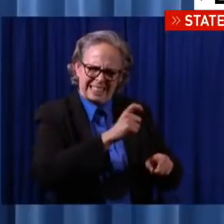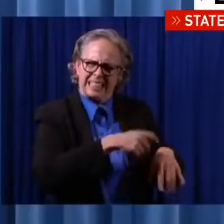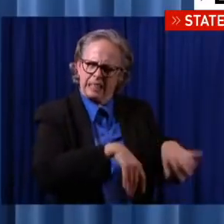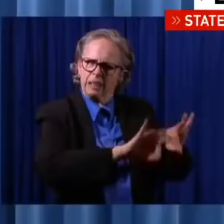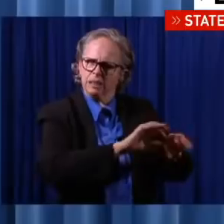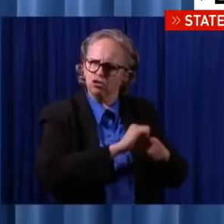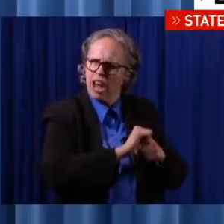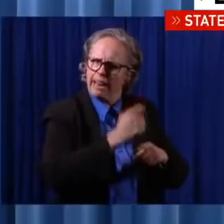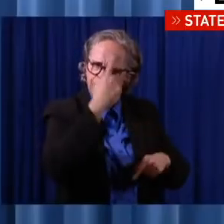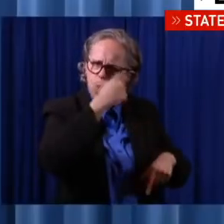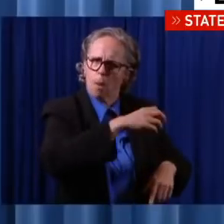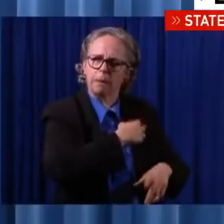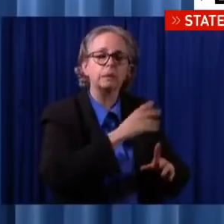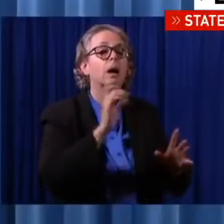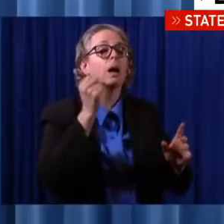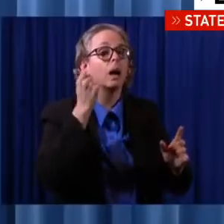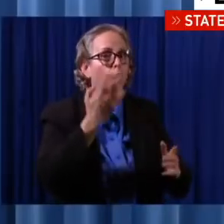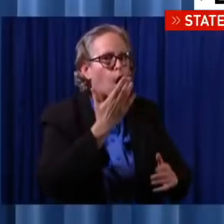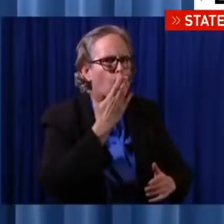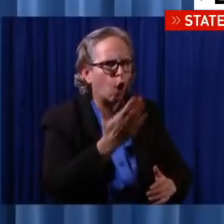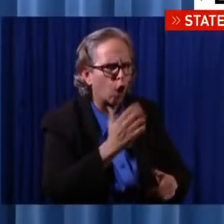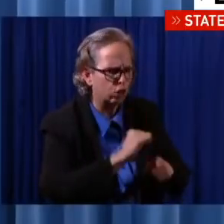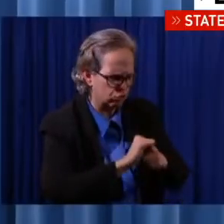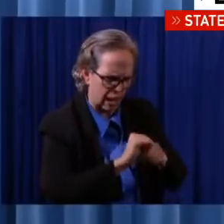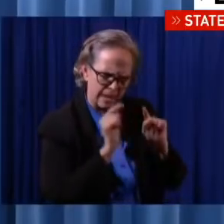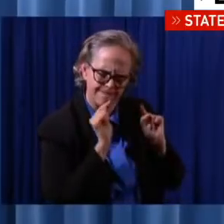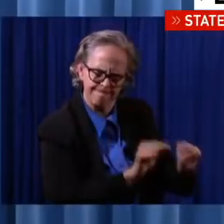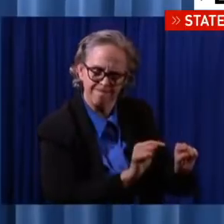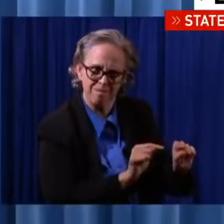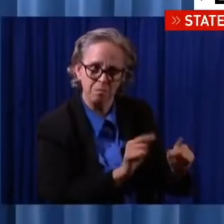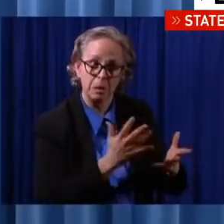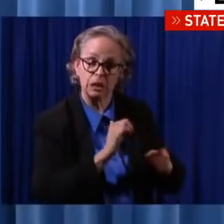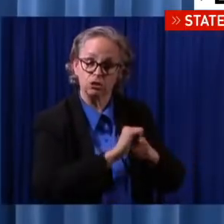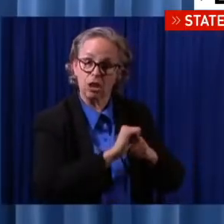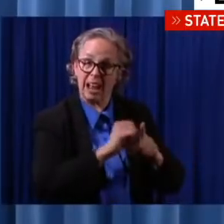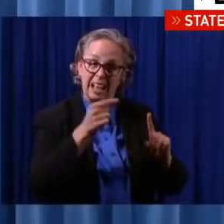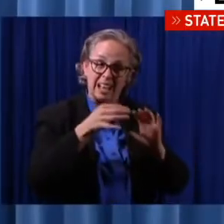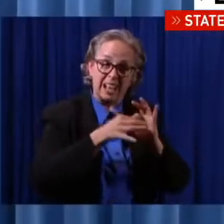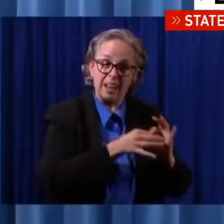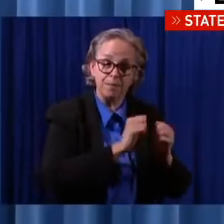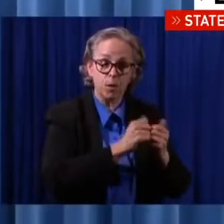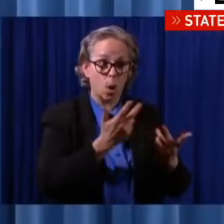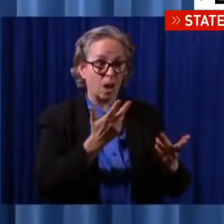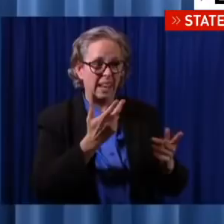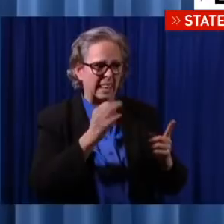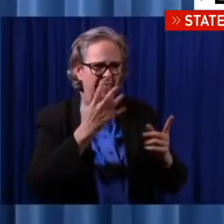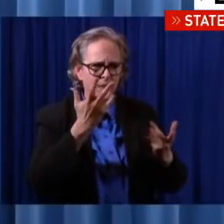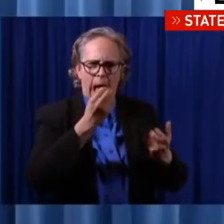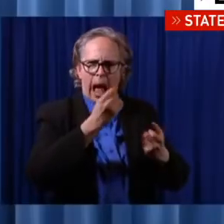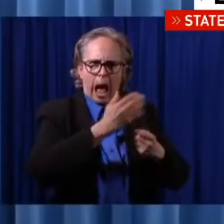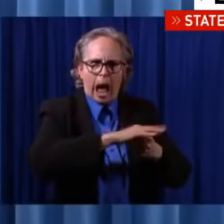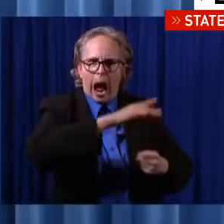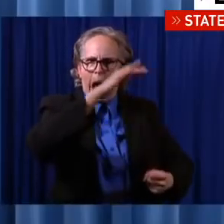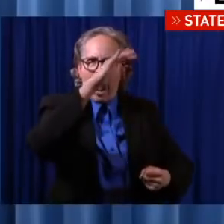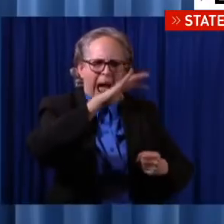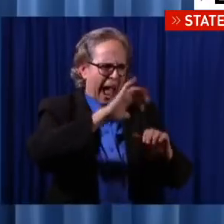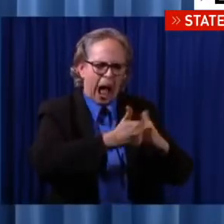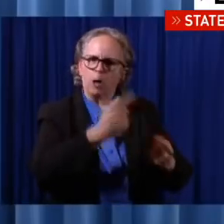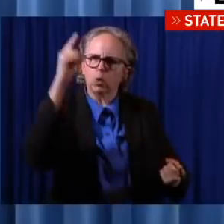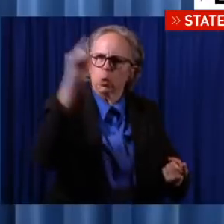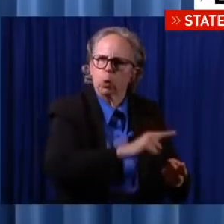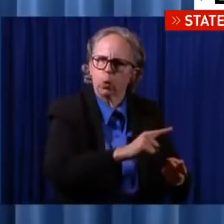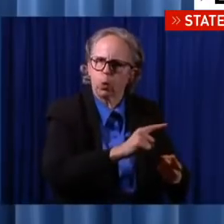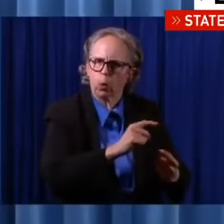trained, and to be trained in de-escalation, to be trained and understand their people do have